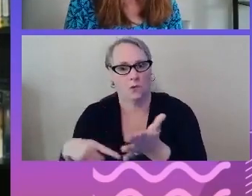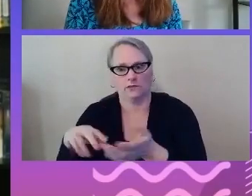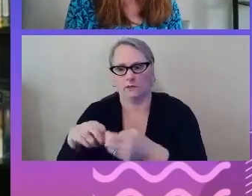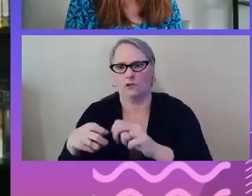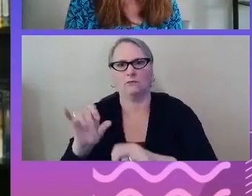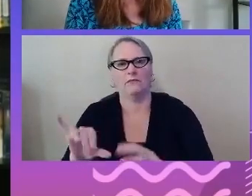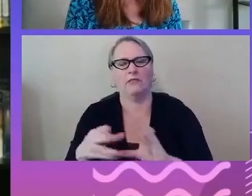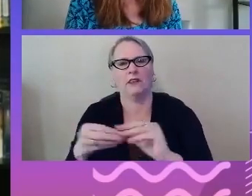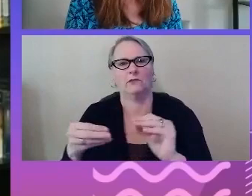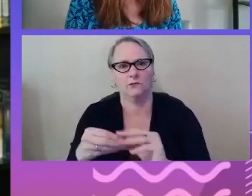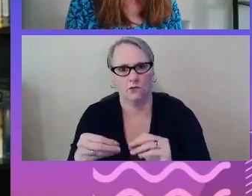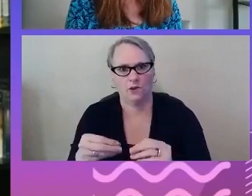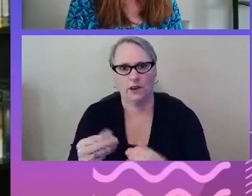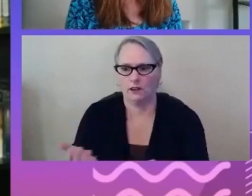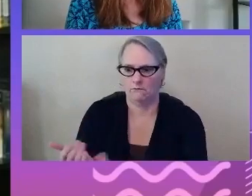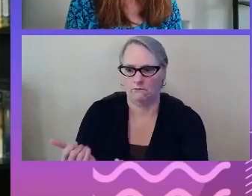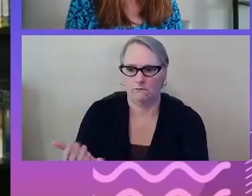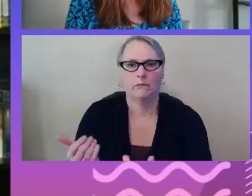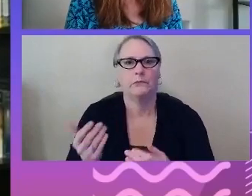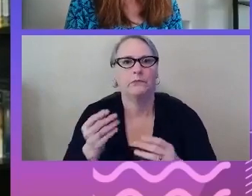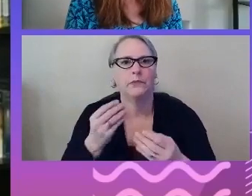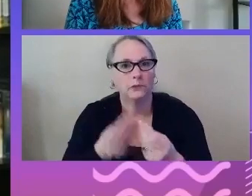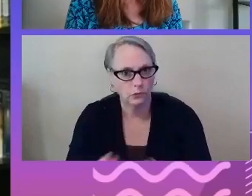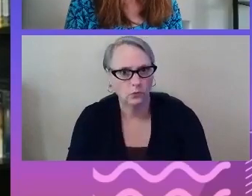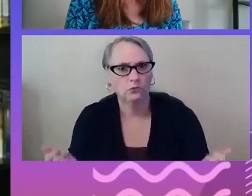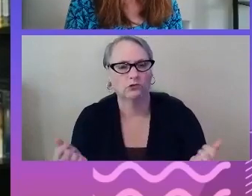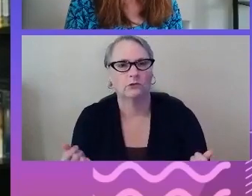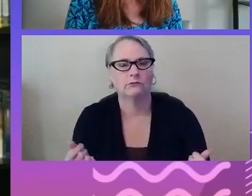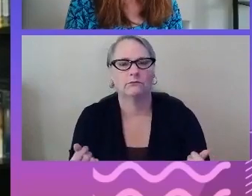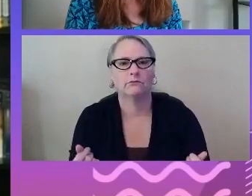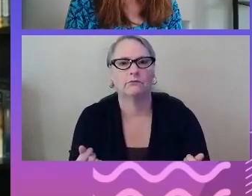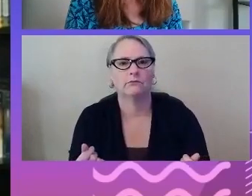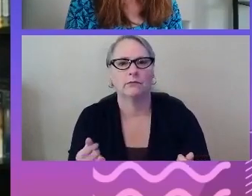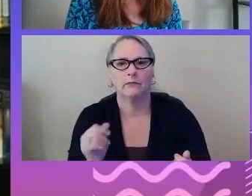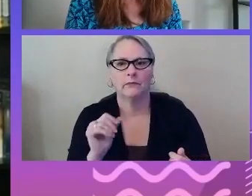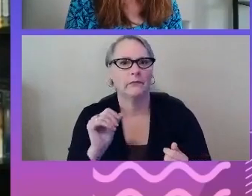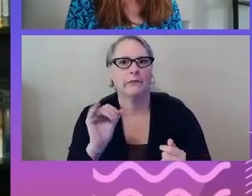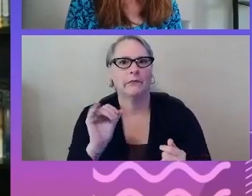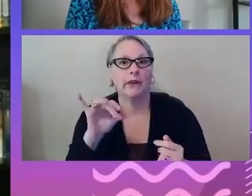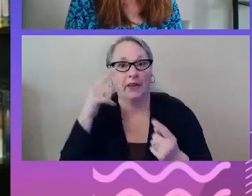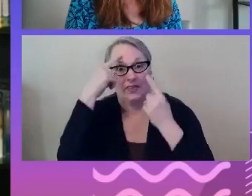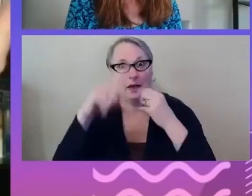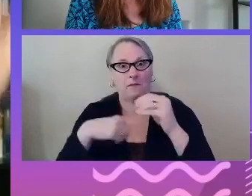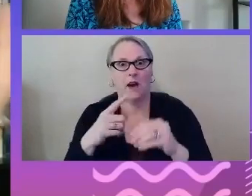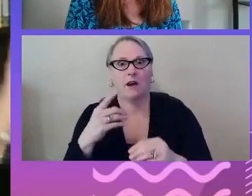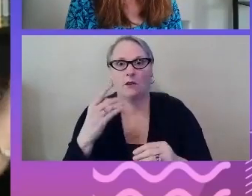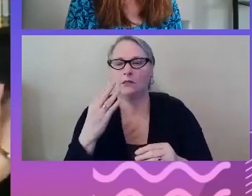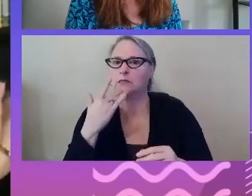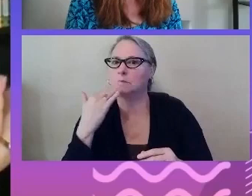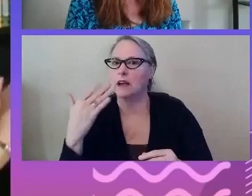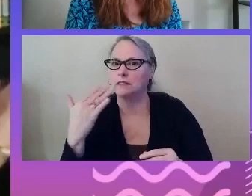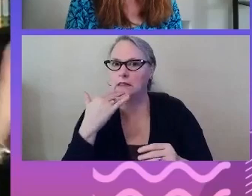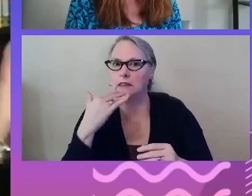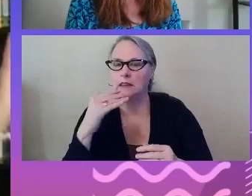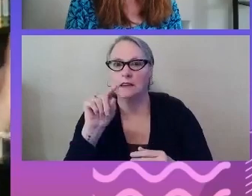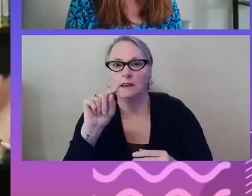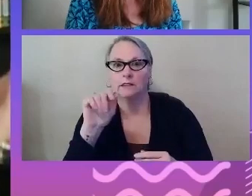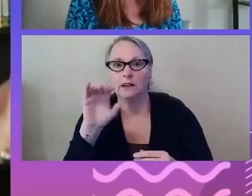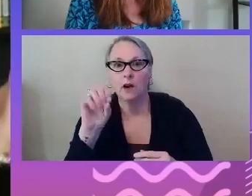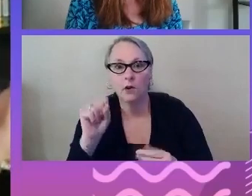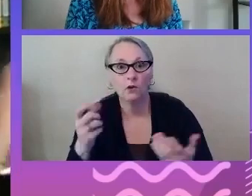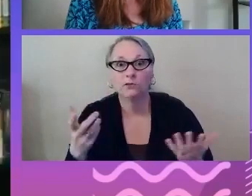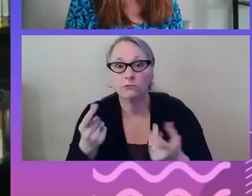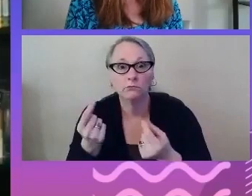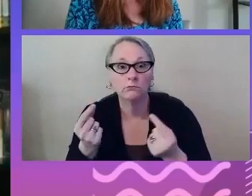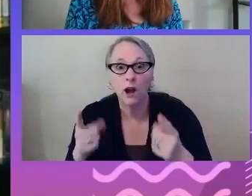engineer a solution. And so even just thinking about the spicy tacos, what happens is the drains burn down the house every time they eat spicy tacos